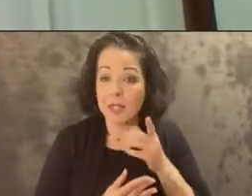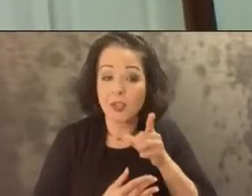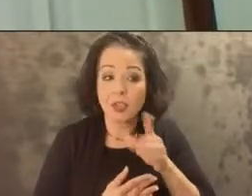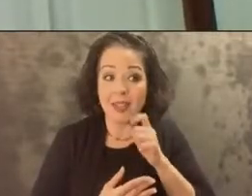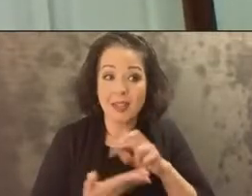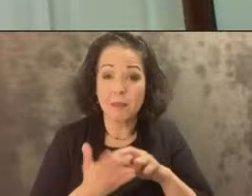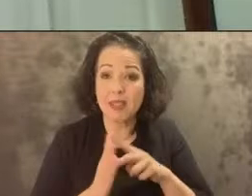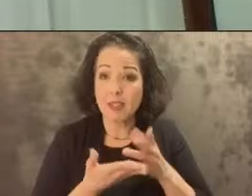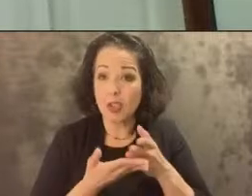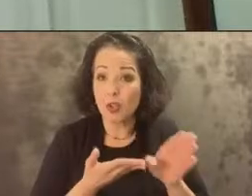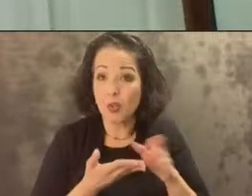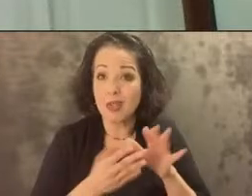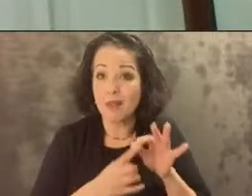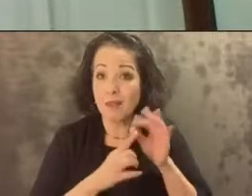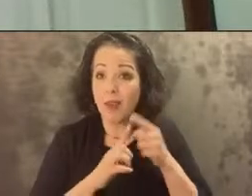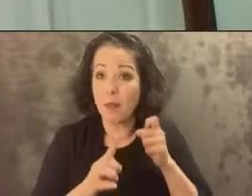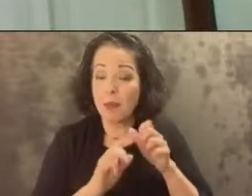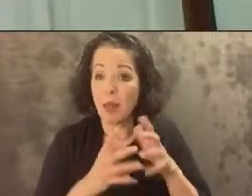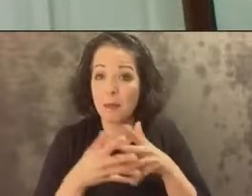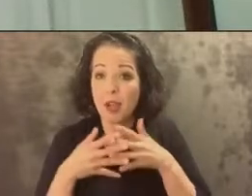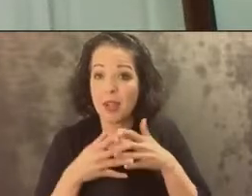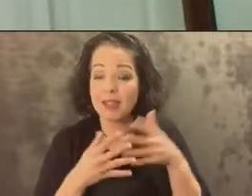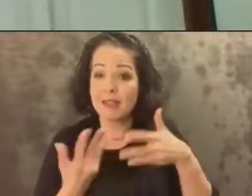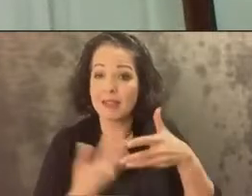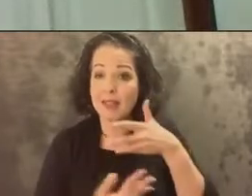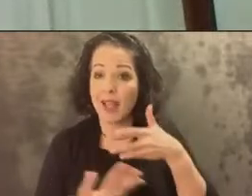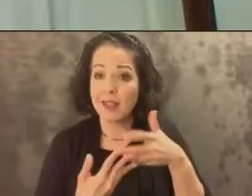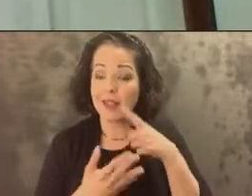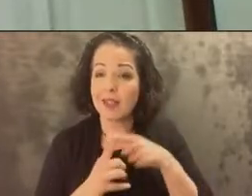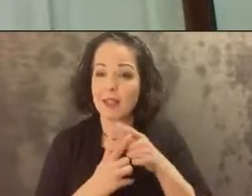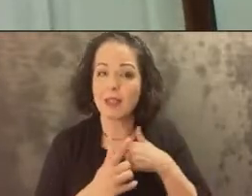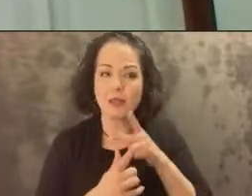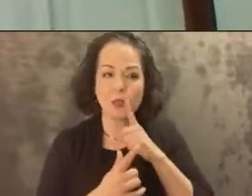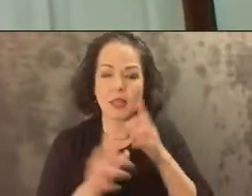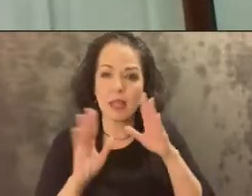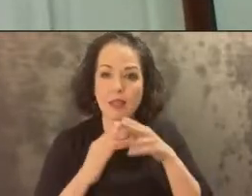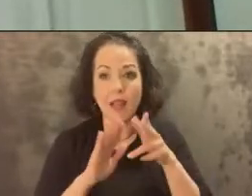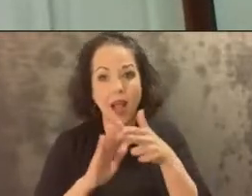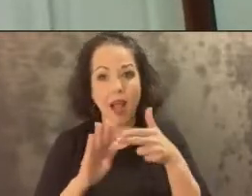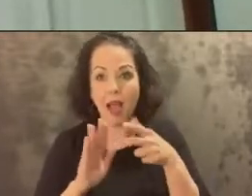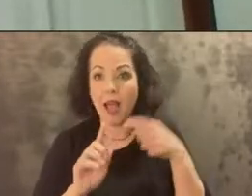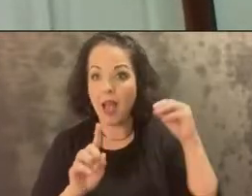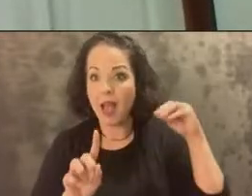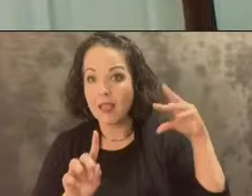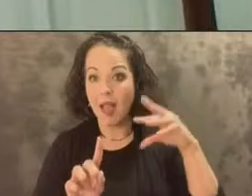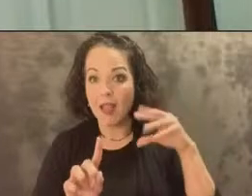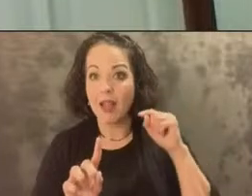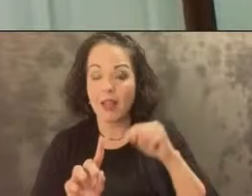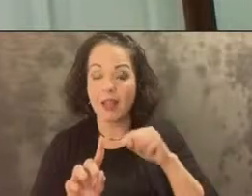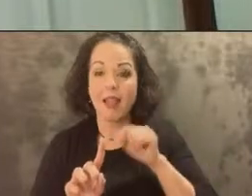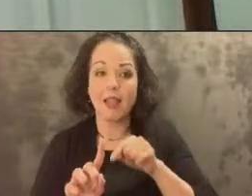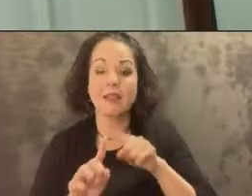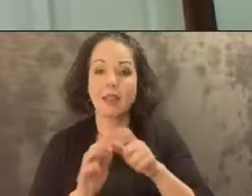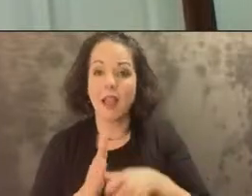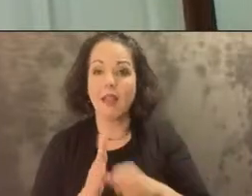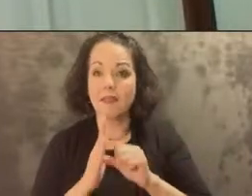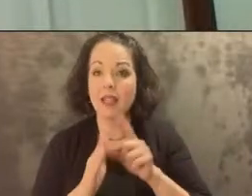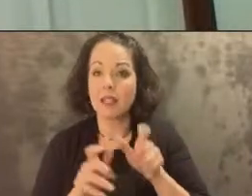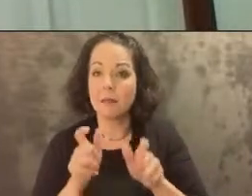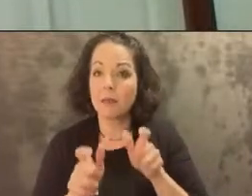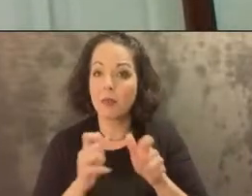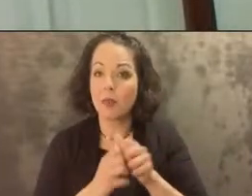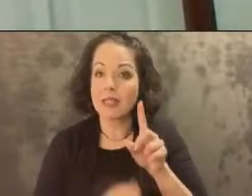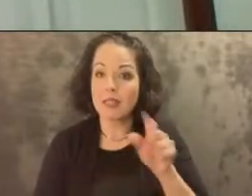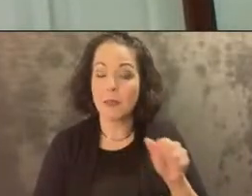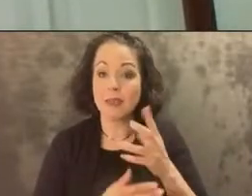from American society. The COVID-19 pandemic has highlighted this long-standing data disparity and emphasized that disabled people are missing from the